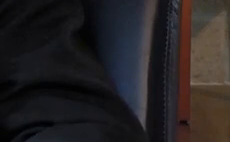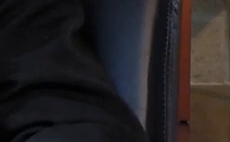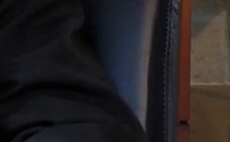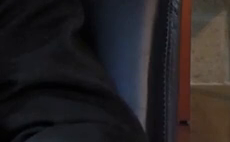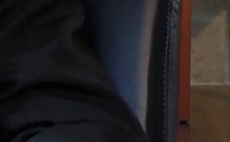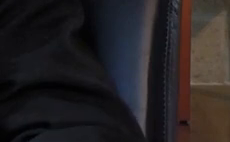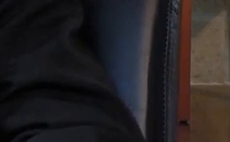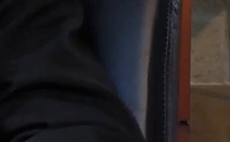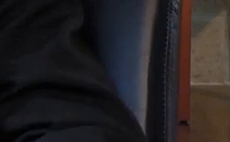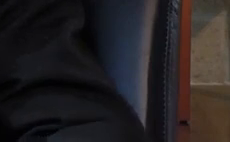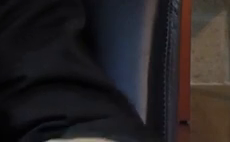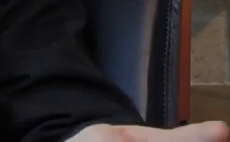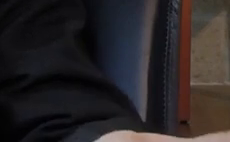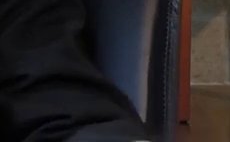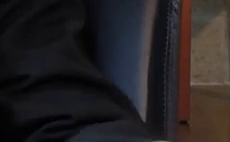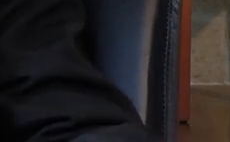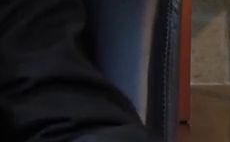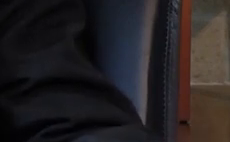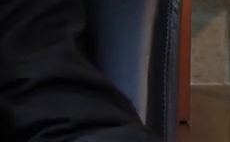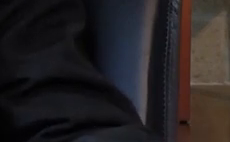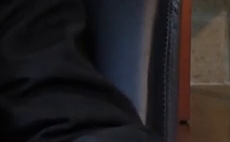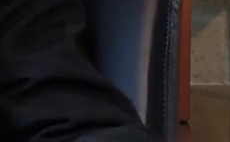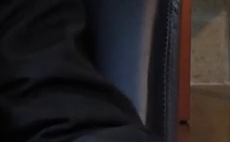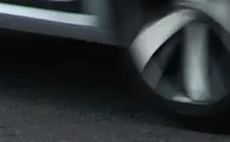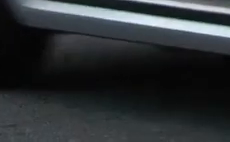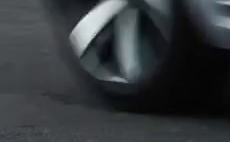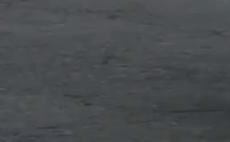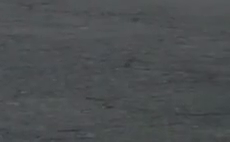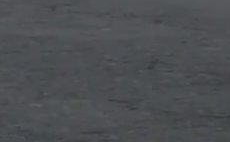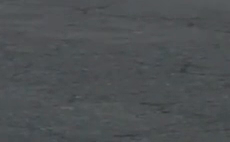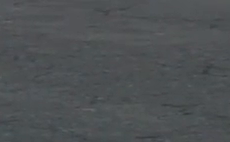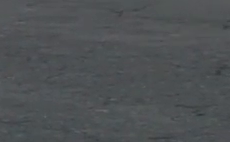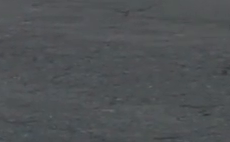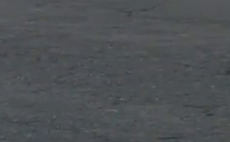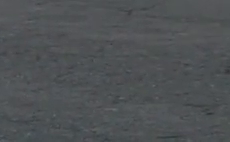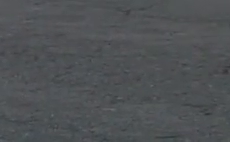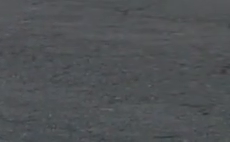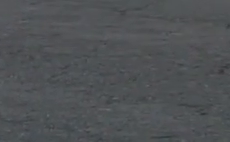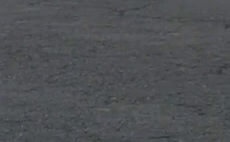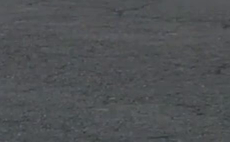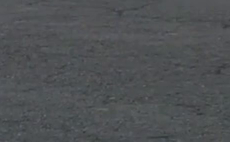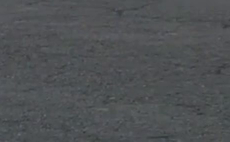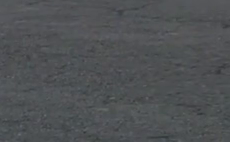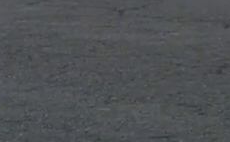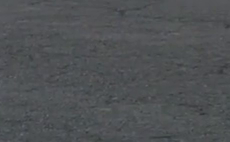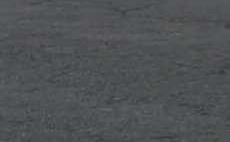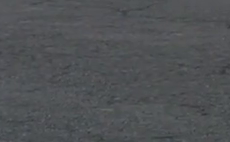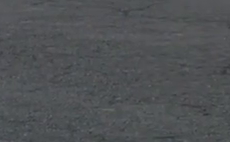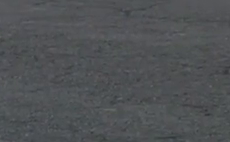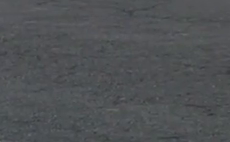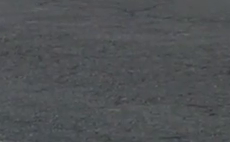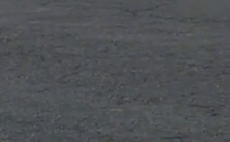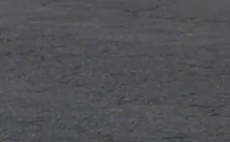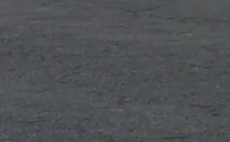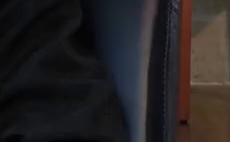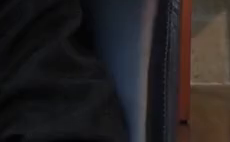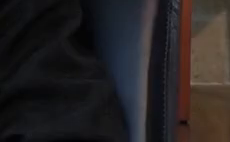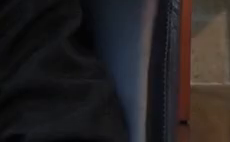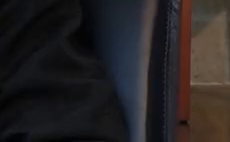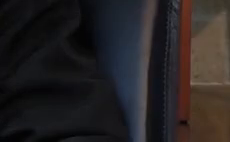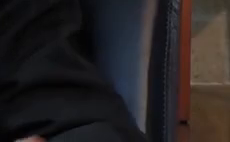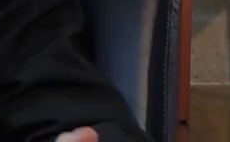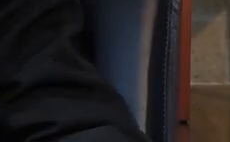people involved from getting it from, say, the business in Chicago to your local postal center may not have been postal